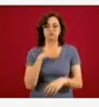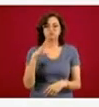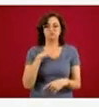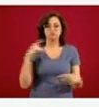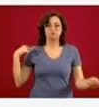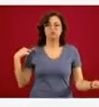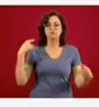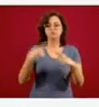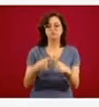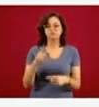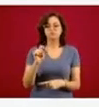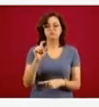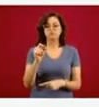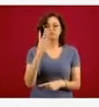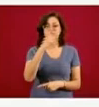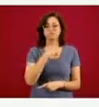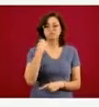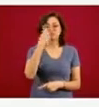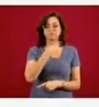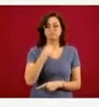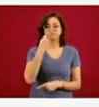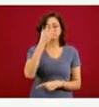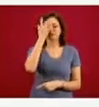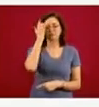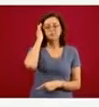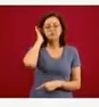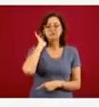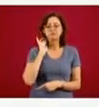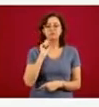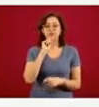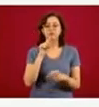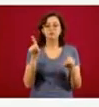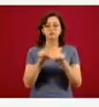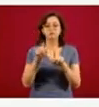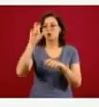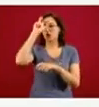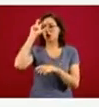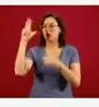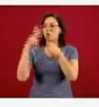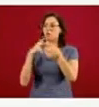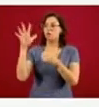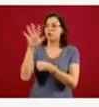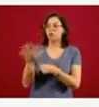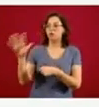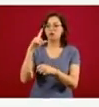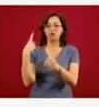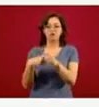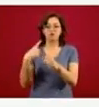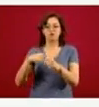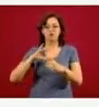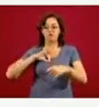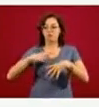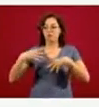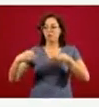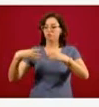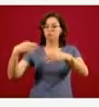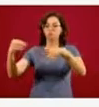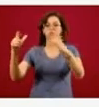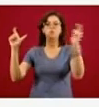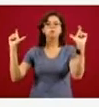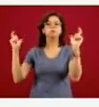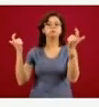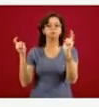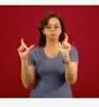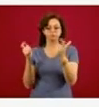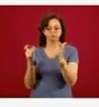And we can see how the Americas now are represented with almost half of the total amount of confirmed